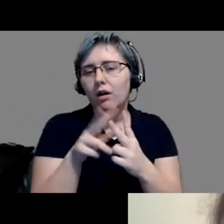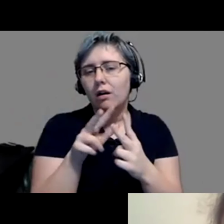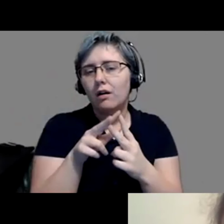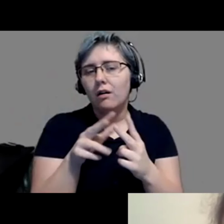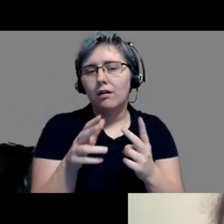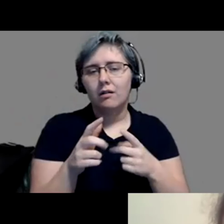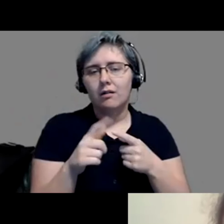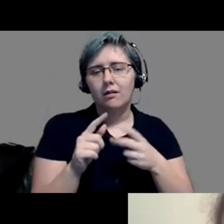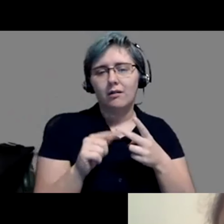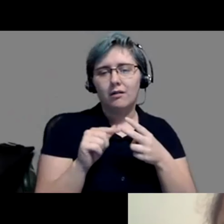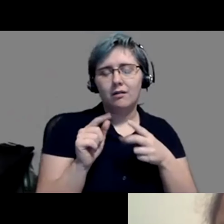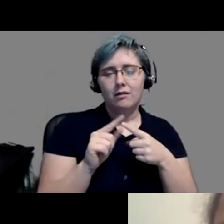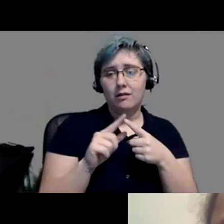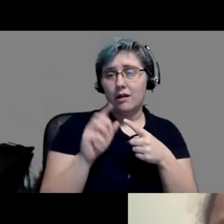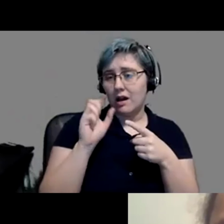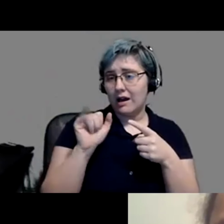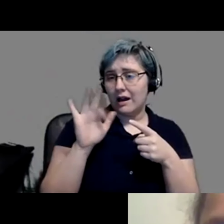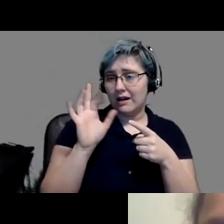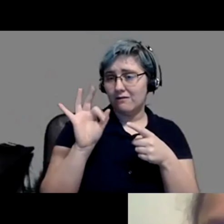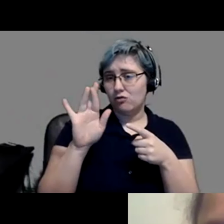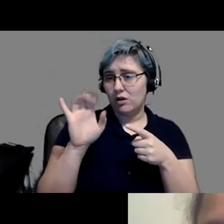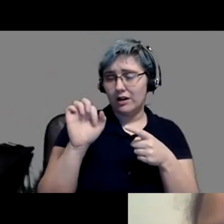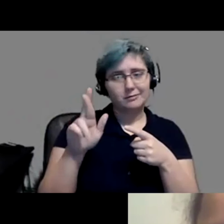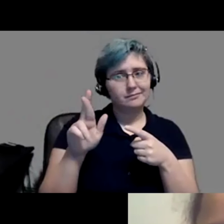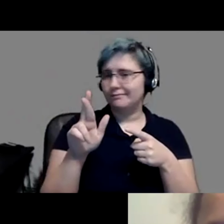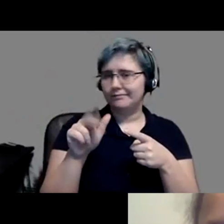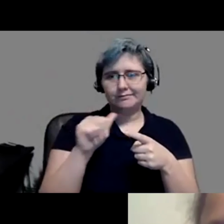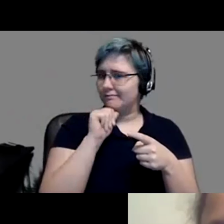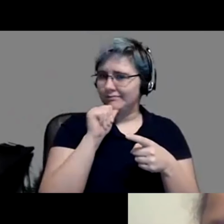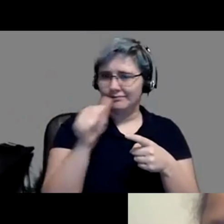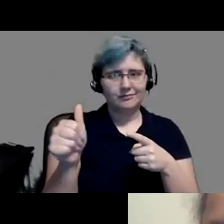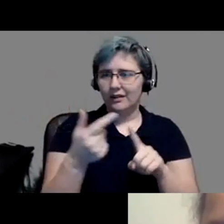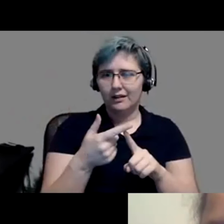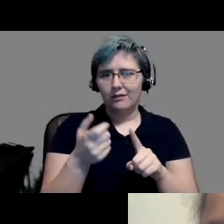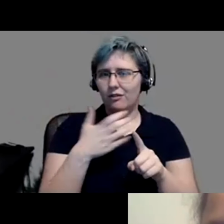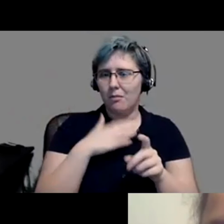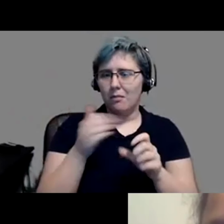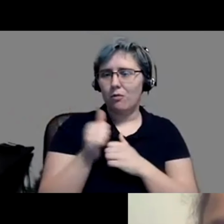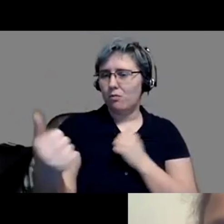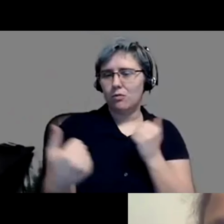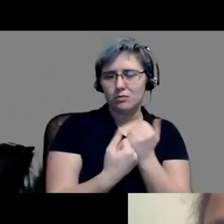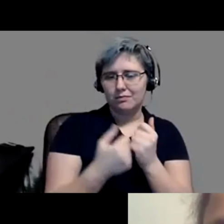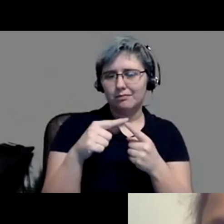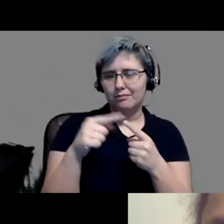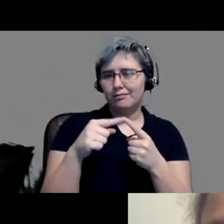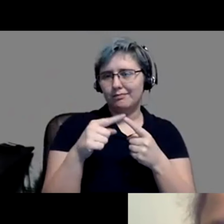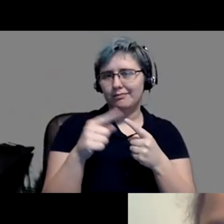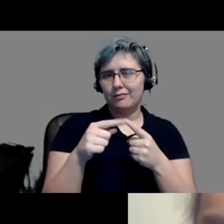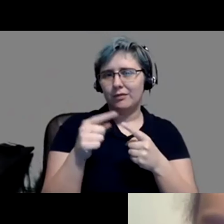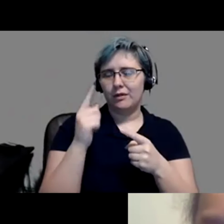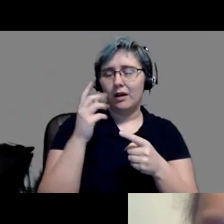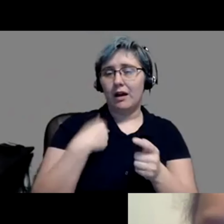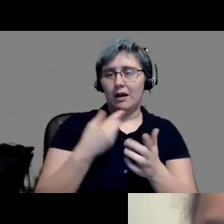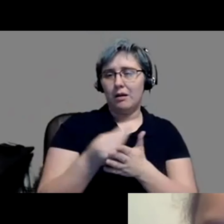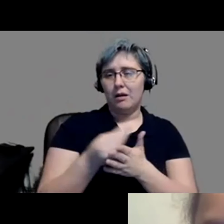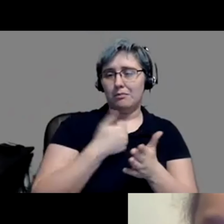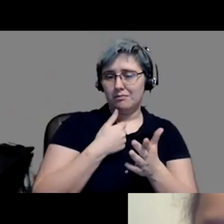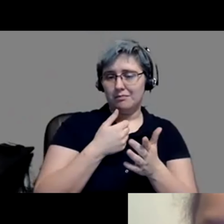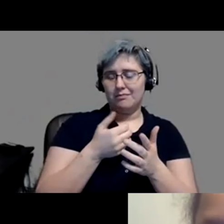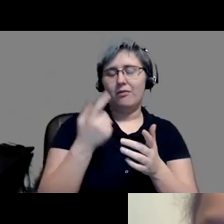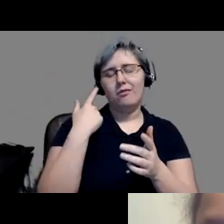Great. The air fryer did not come from my remote support. I got it for myself around